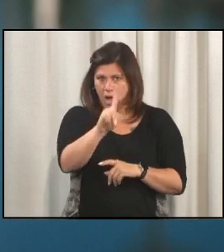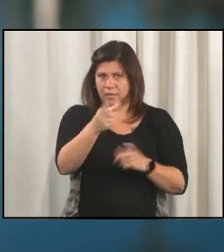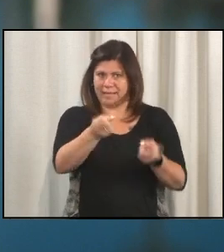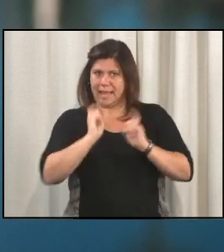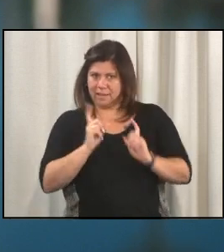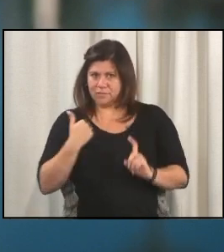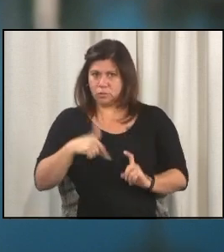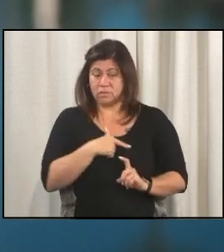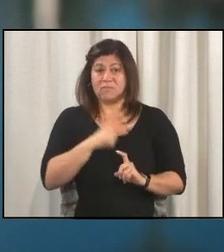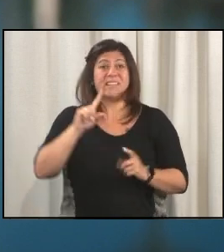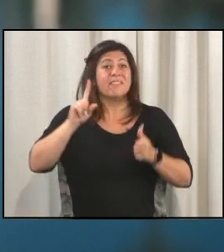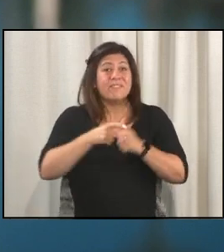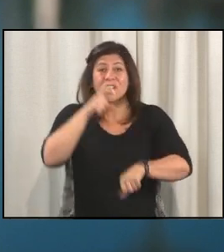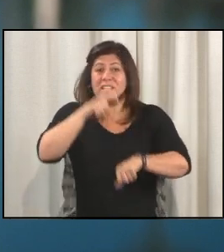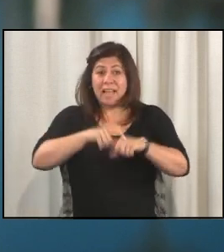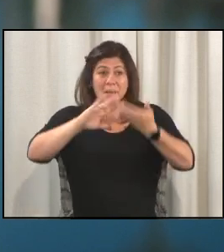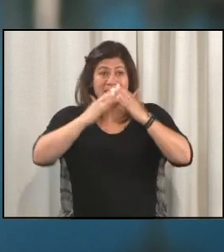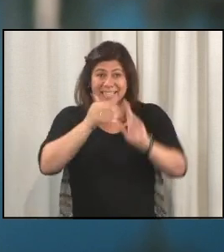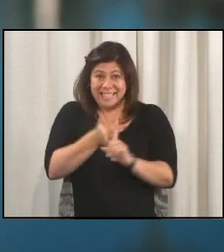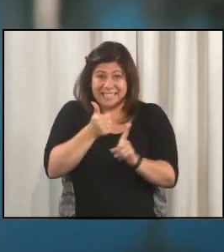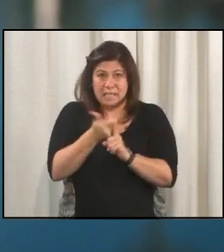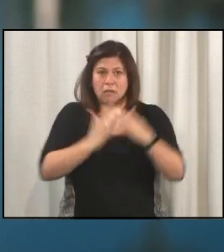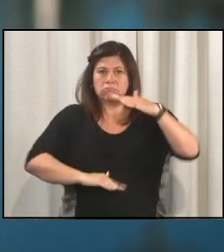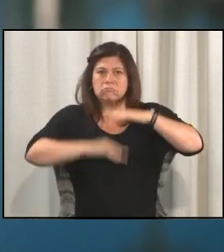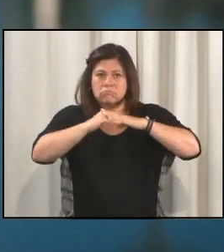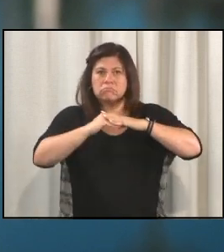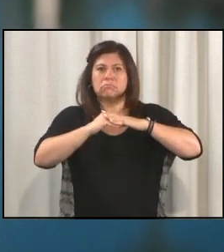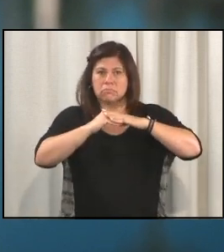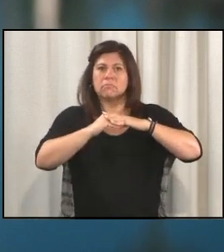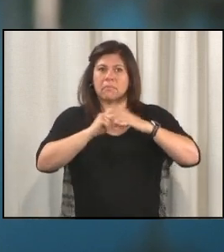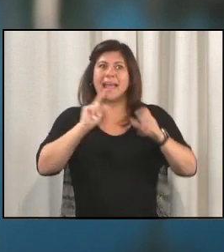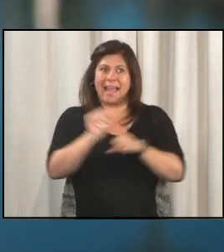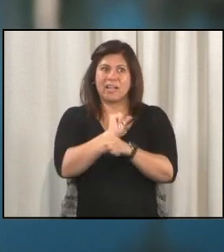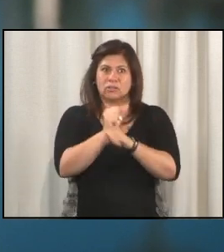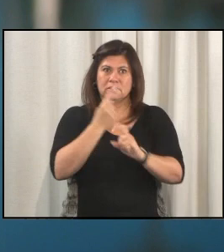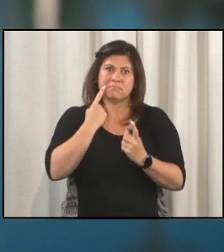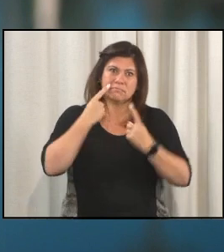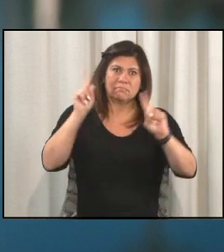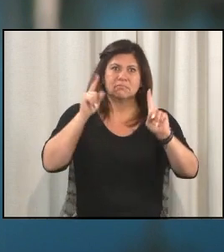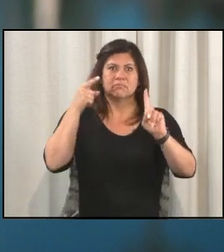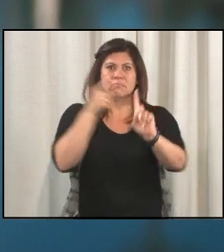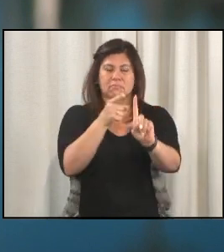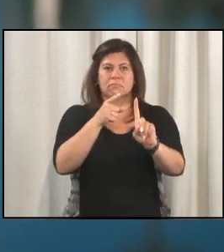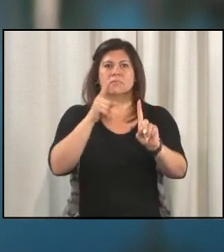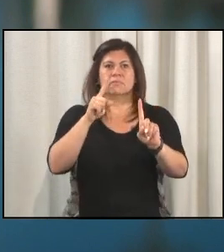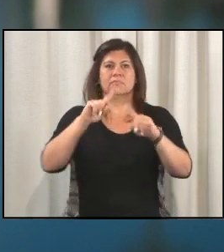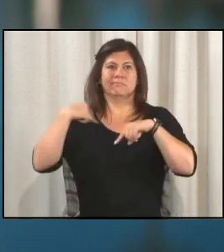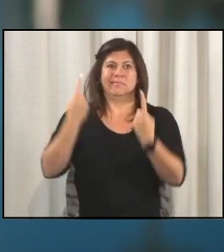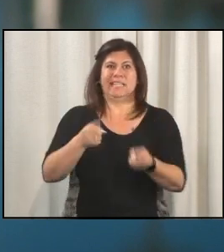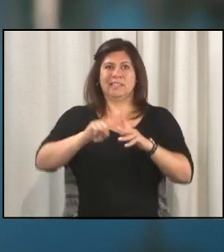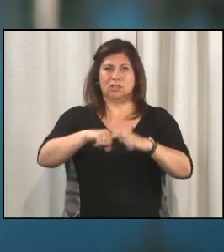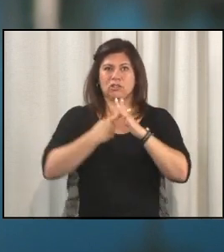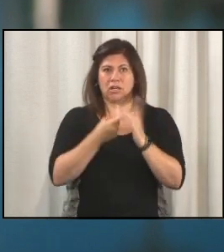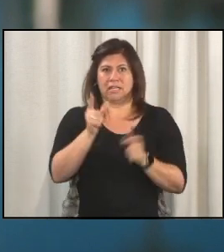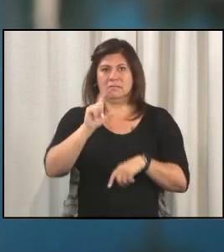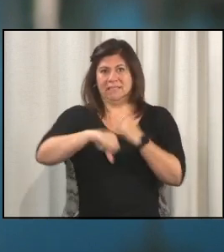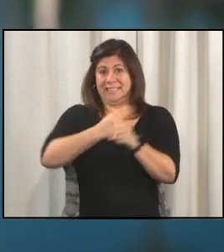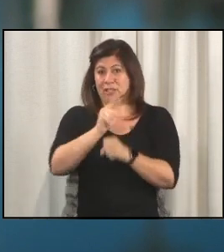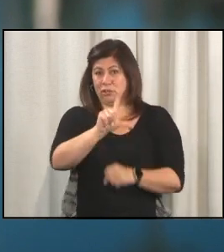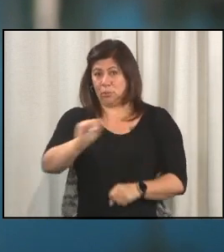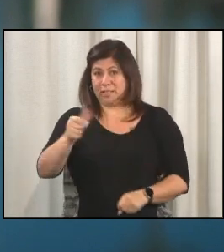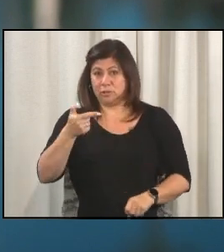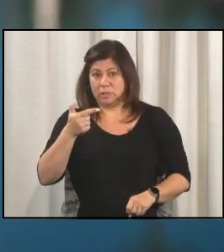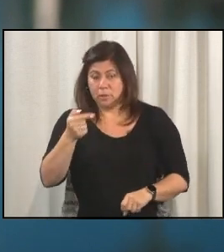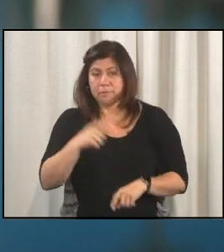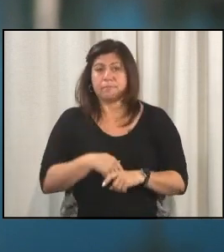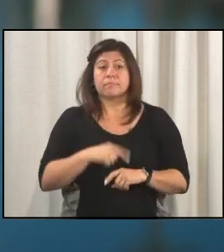is the first time the city has reached maximum lease up for this program since its inception in 2021. At